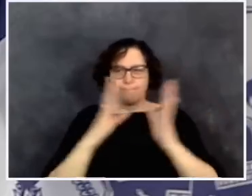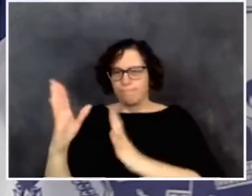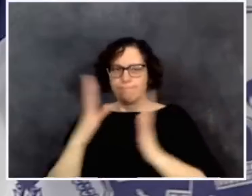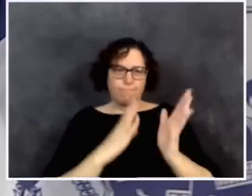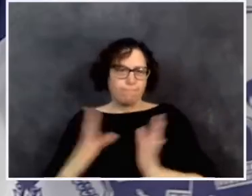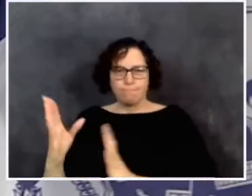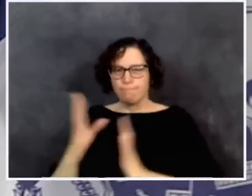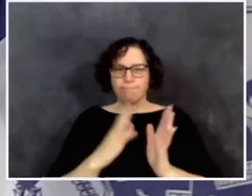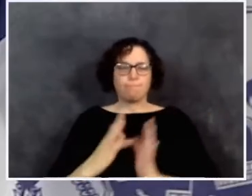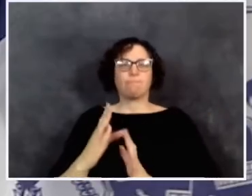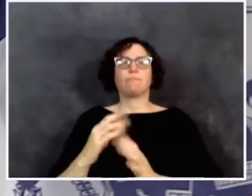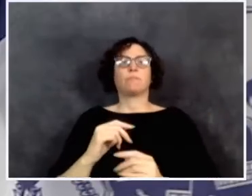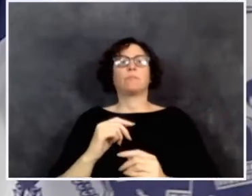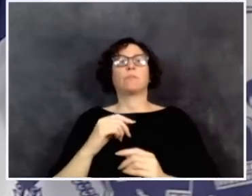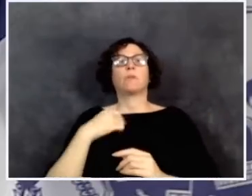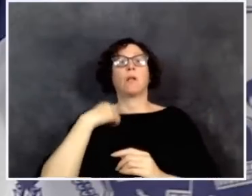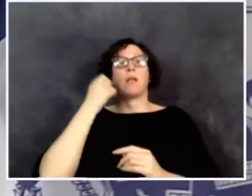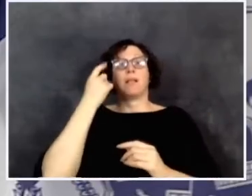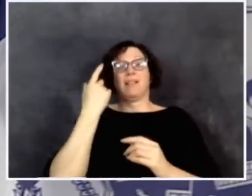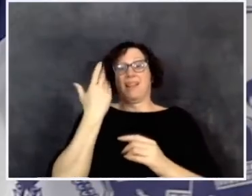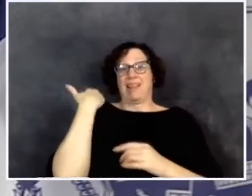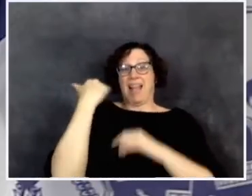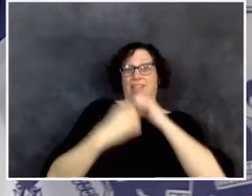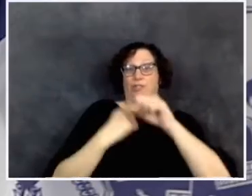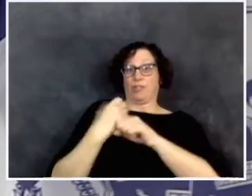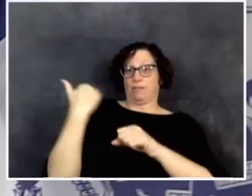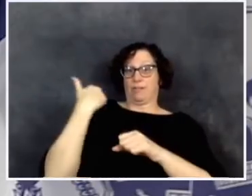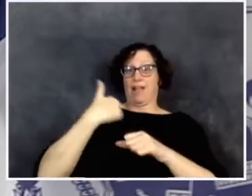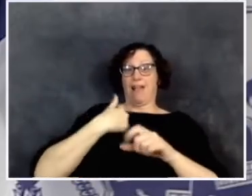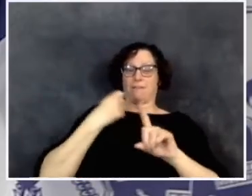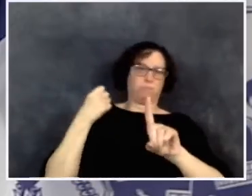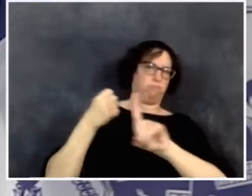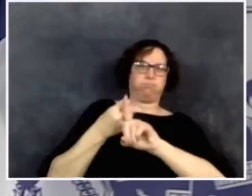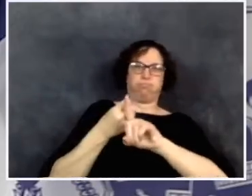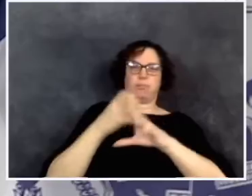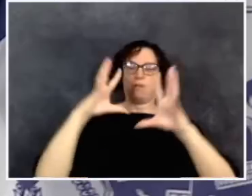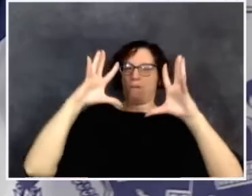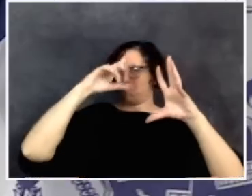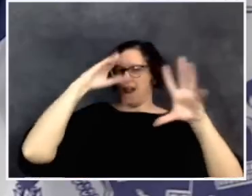additional protections in place. But we got to make sure those are strong.